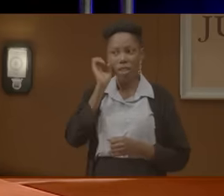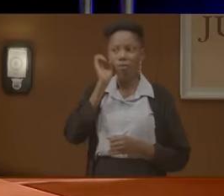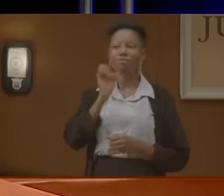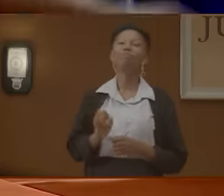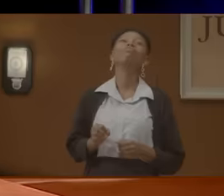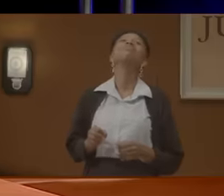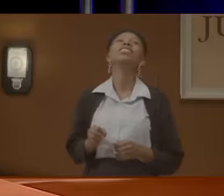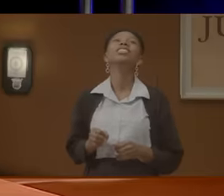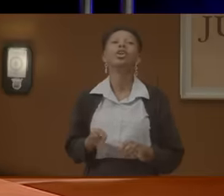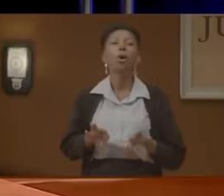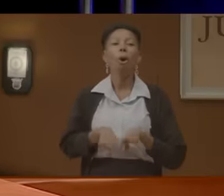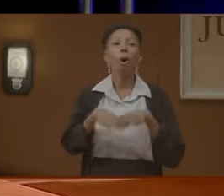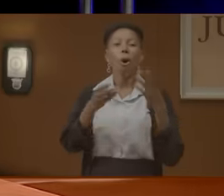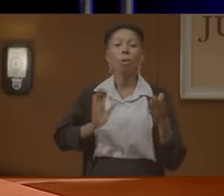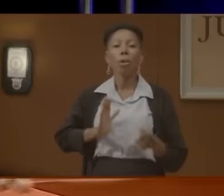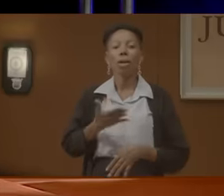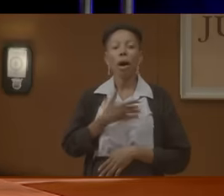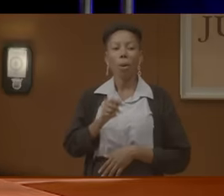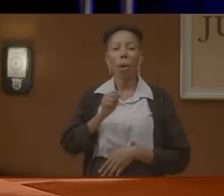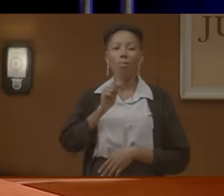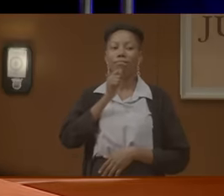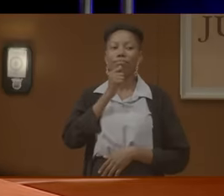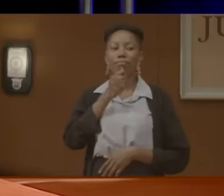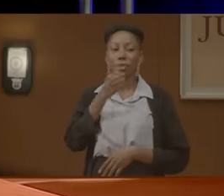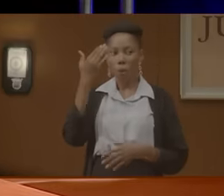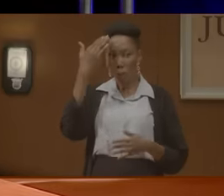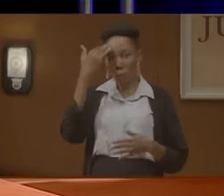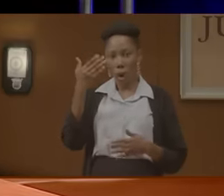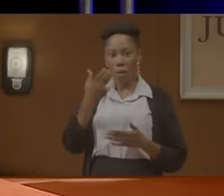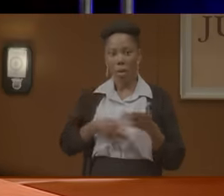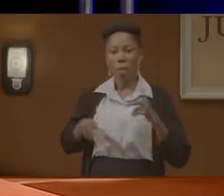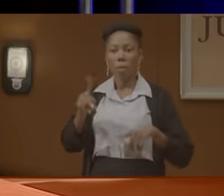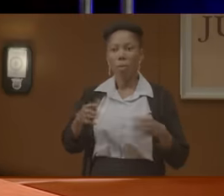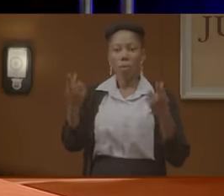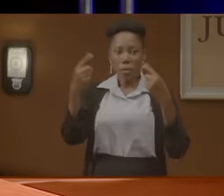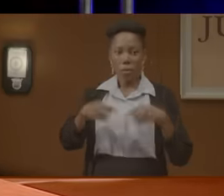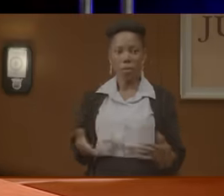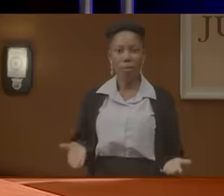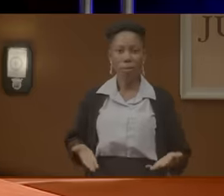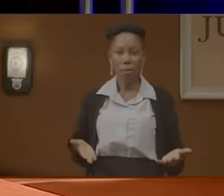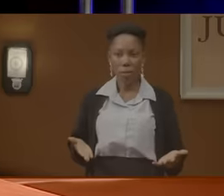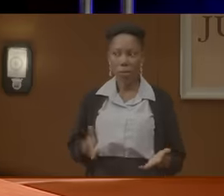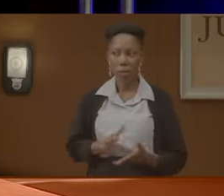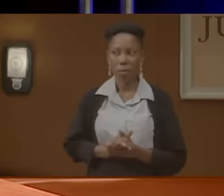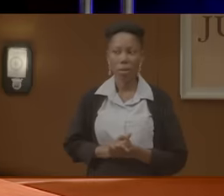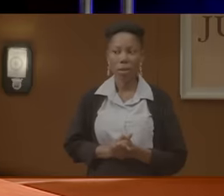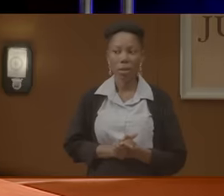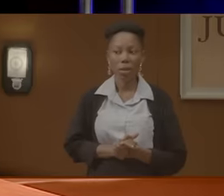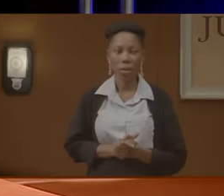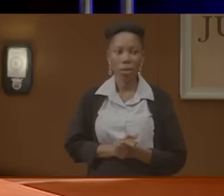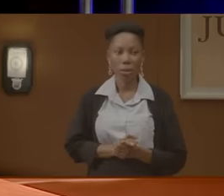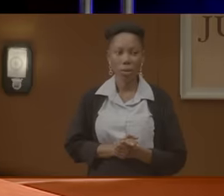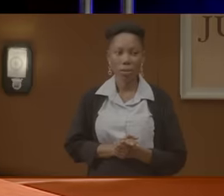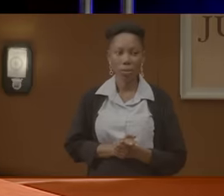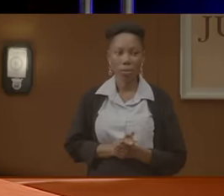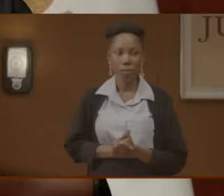the whole world to see. It's not the first time. Mm. When people come here, they go for marriage counseling and they come back together. No, as me say, they are married